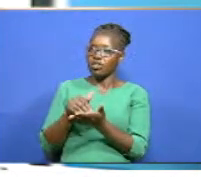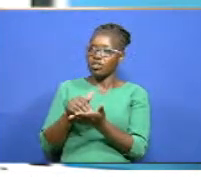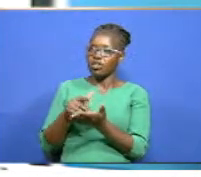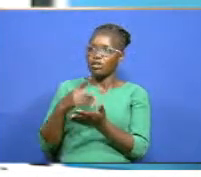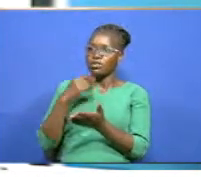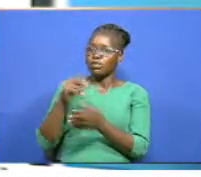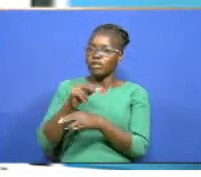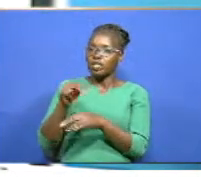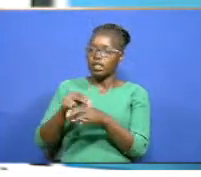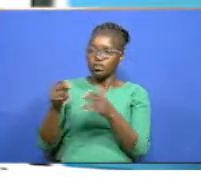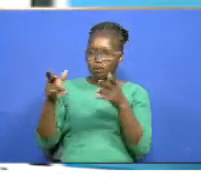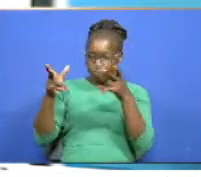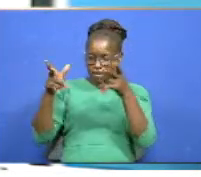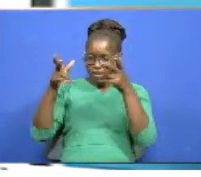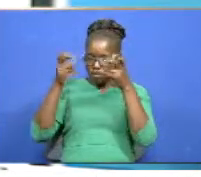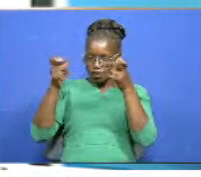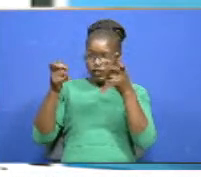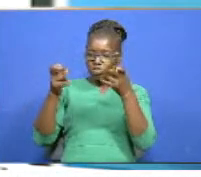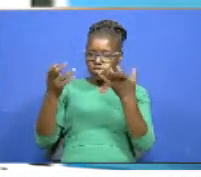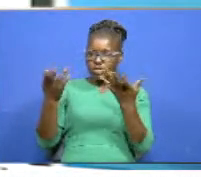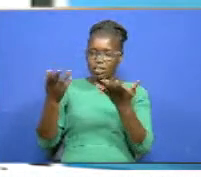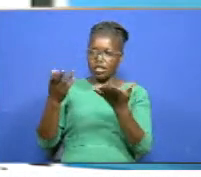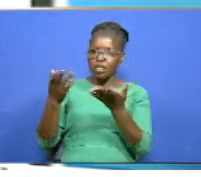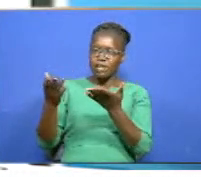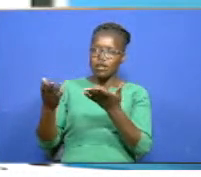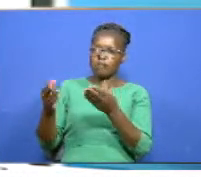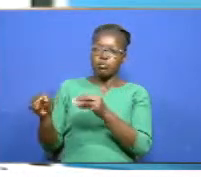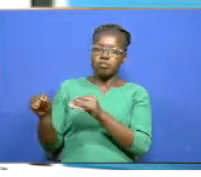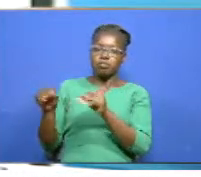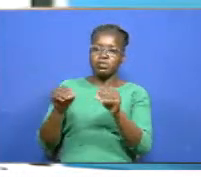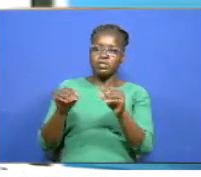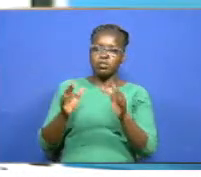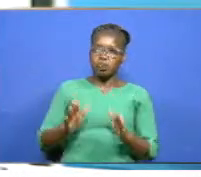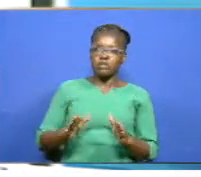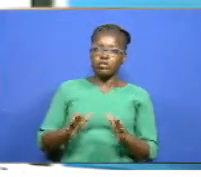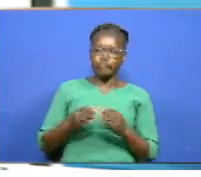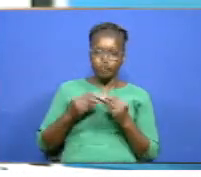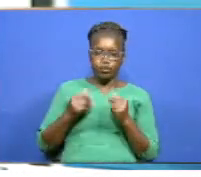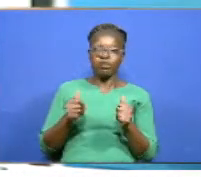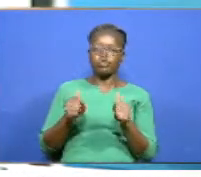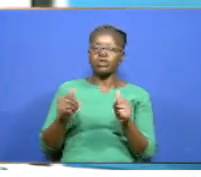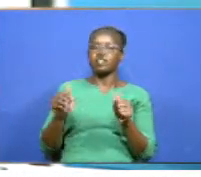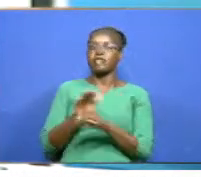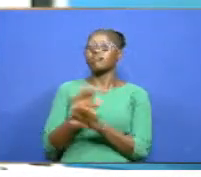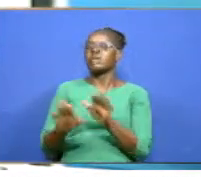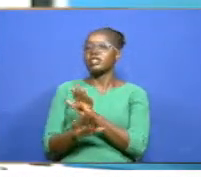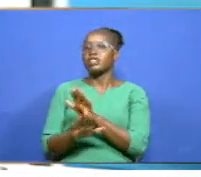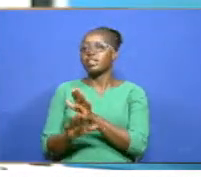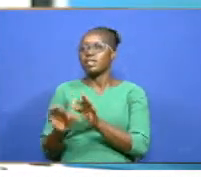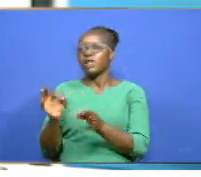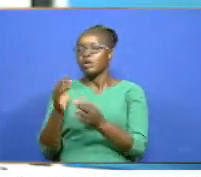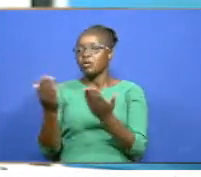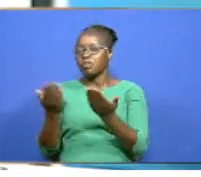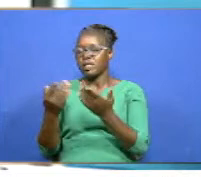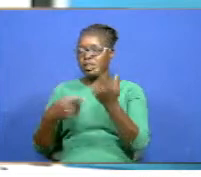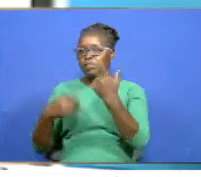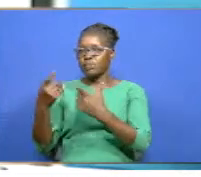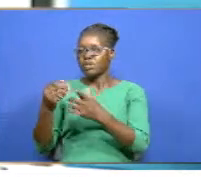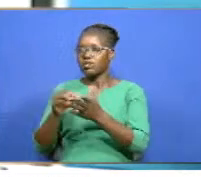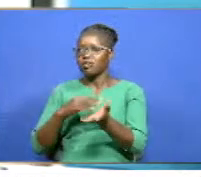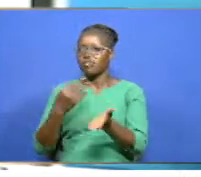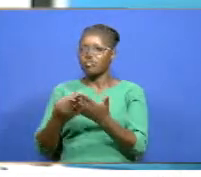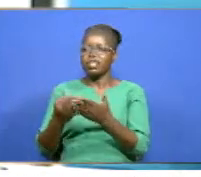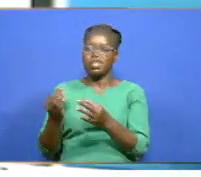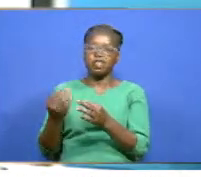that national perception, just fielding a candidate solves the issue. Whether the candidate wins or not, even if the candidate